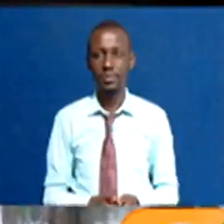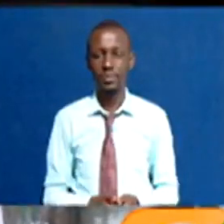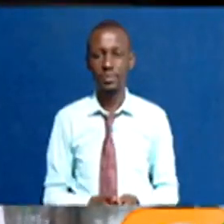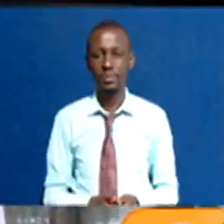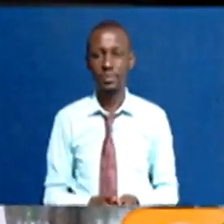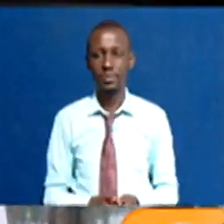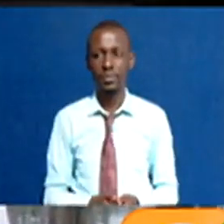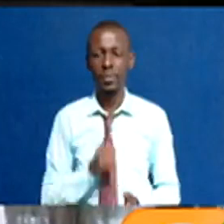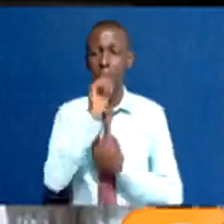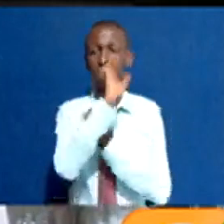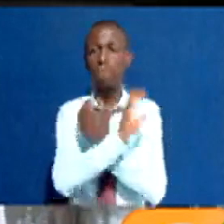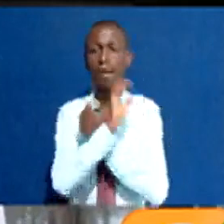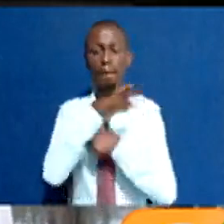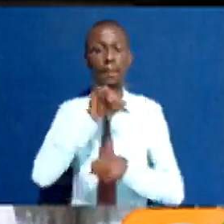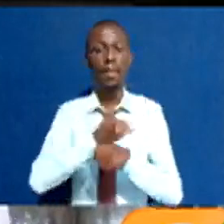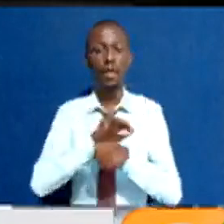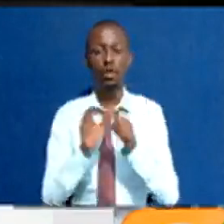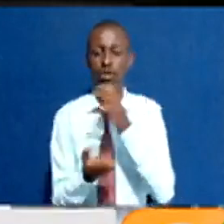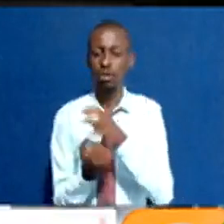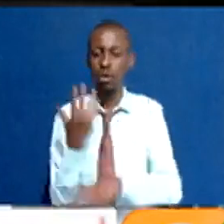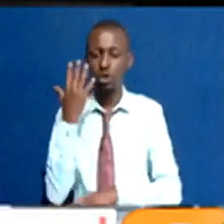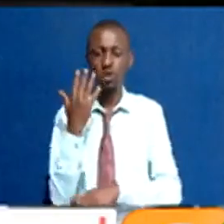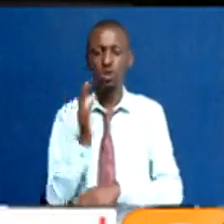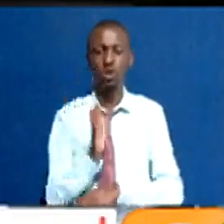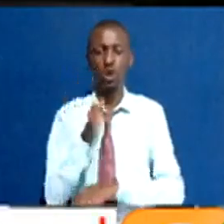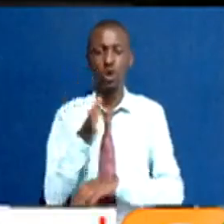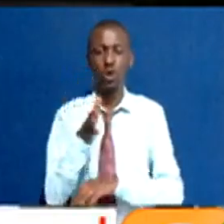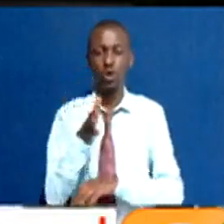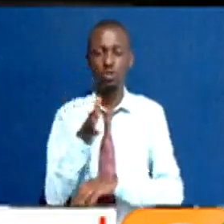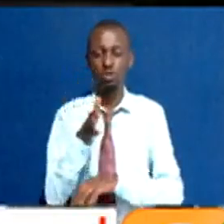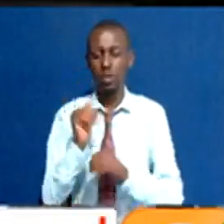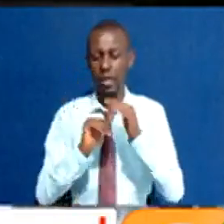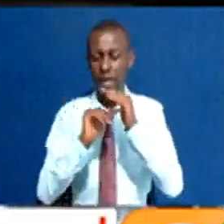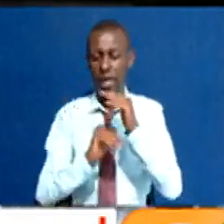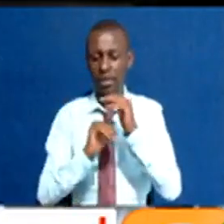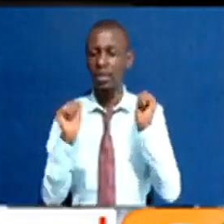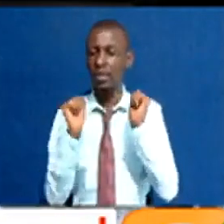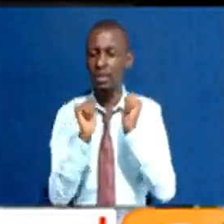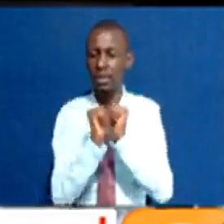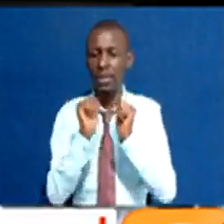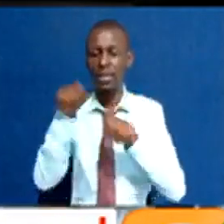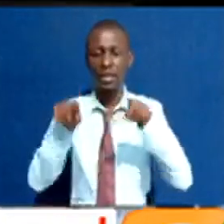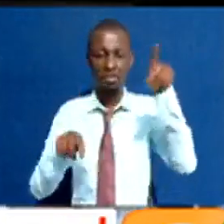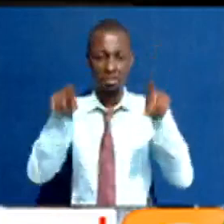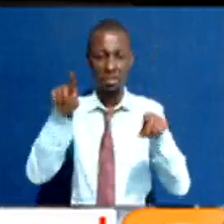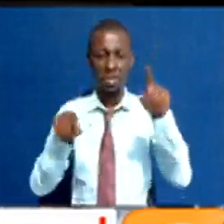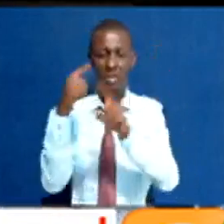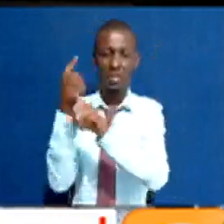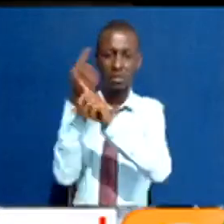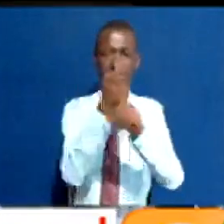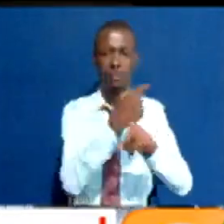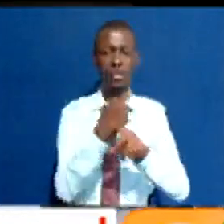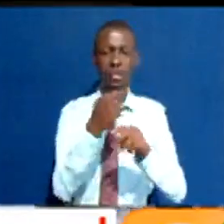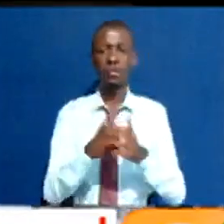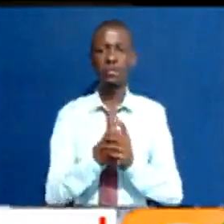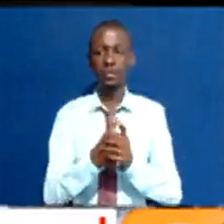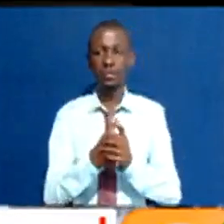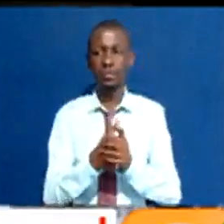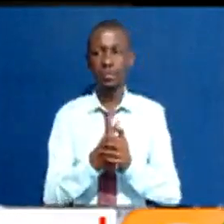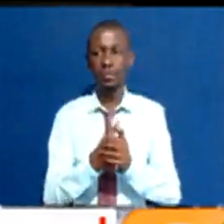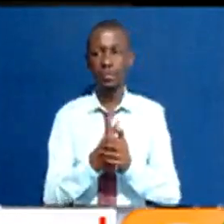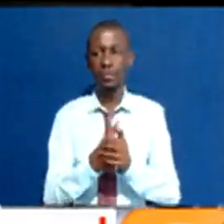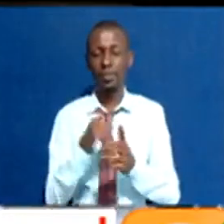Most countries are producing less than 10 varieties. So less than a quarter of the varieties are in the hands of the farmers. The other